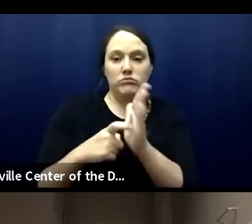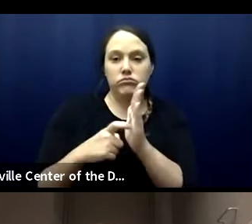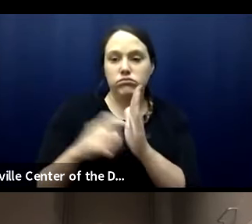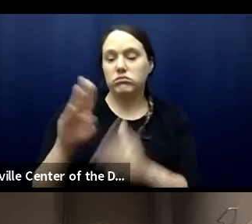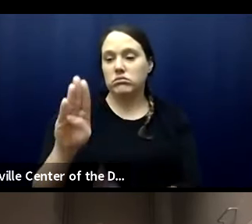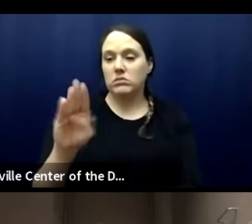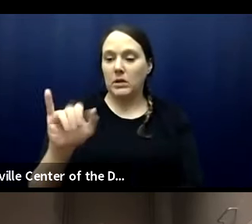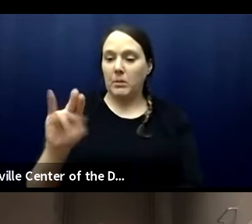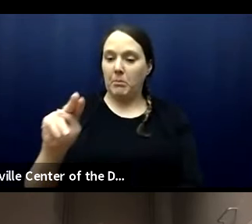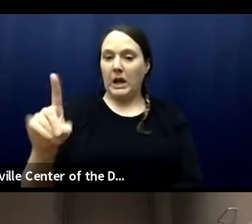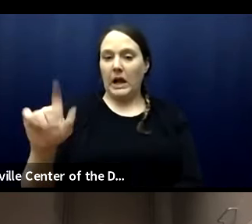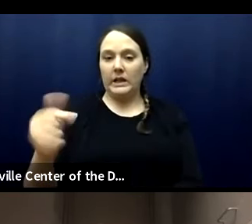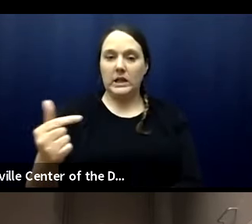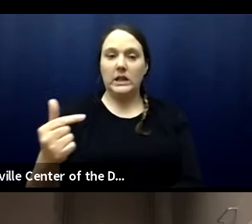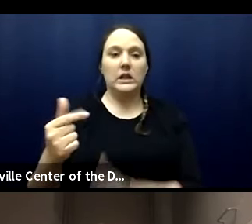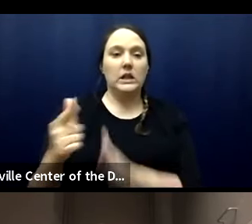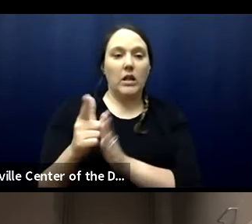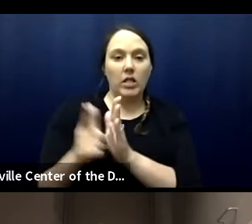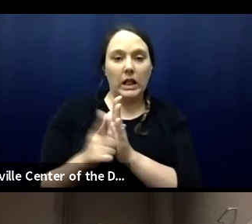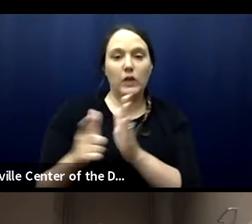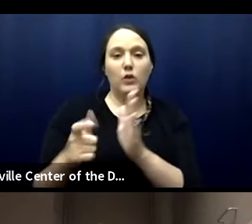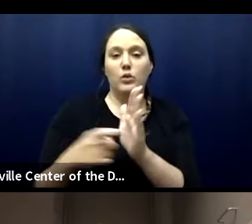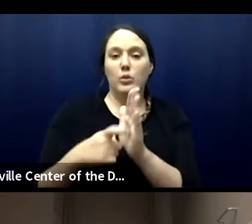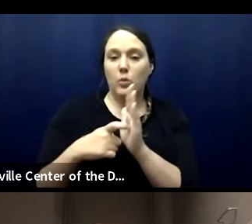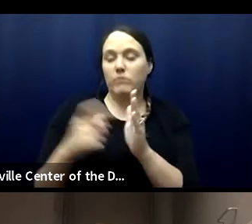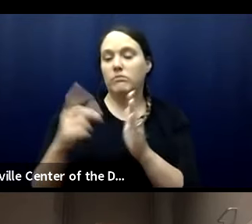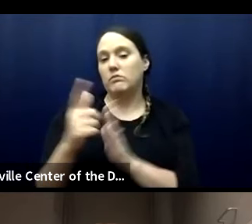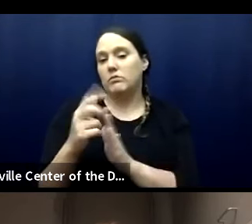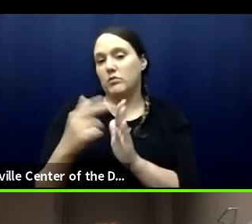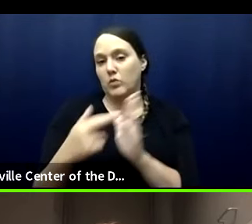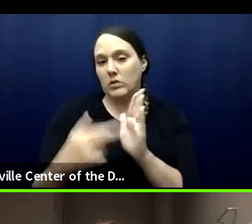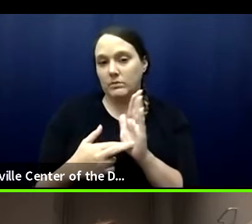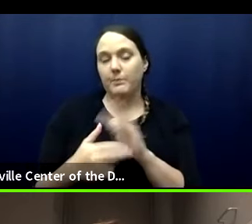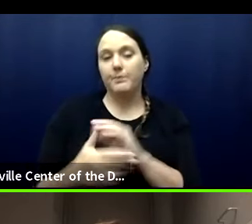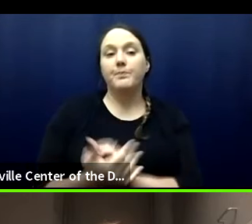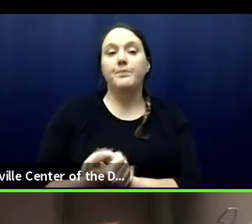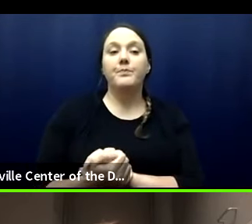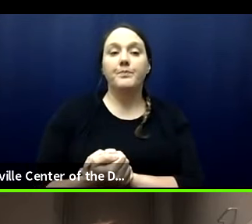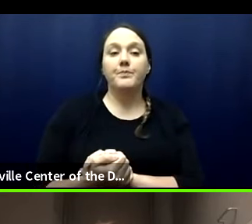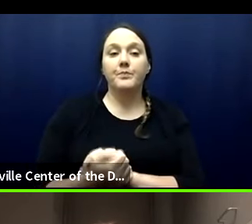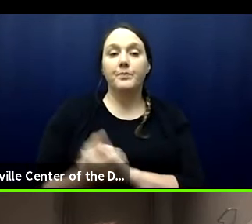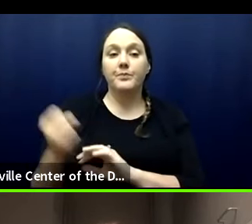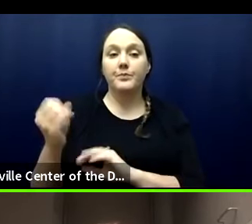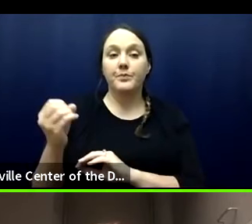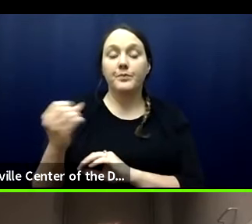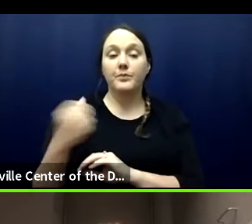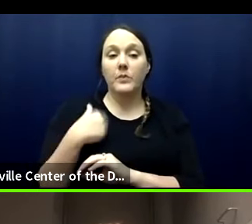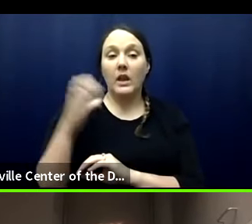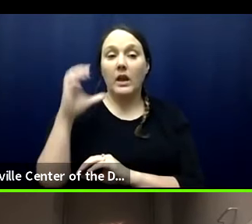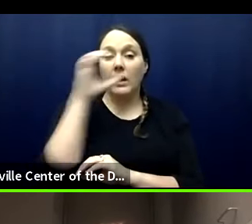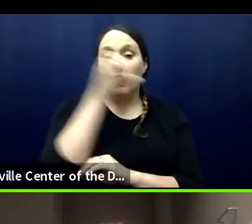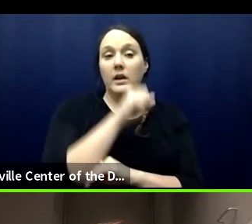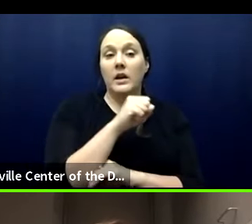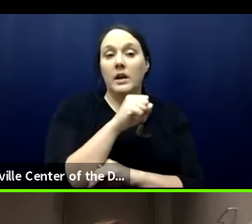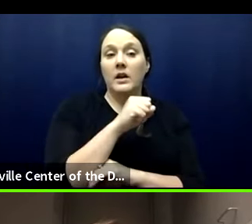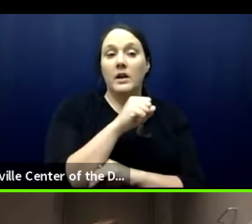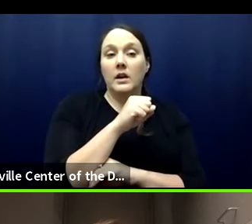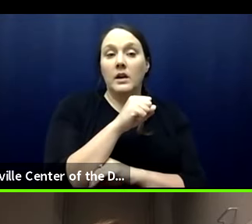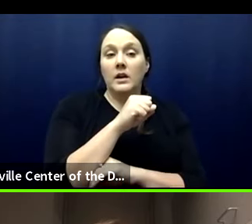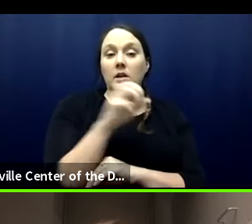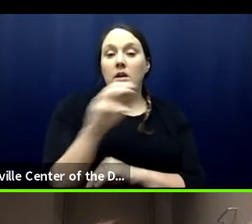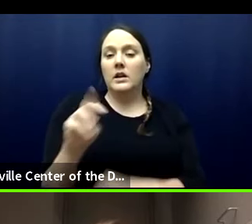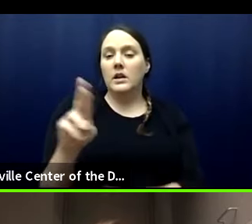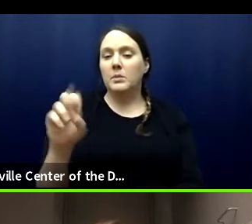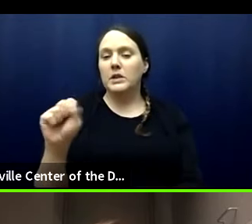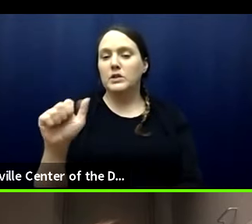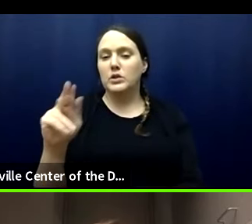way of a legal resolution. So I guess, and Mr. Sanders, correct